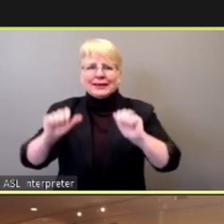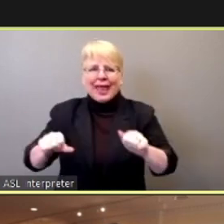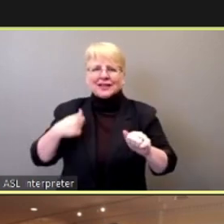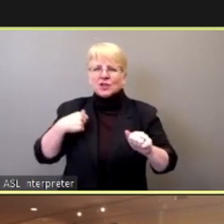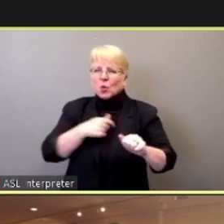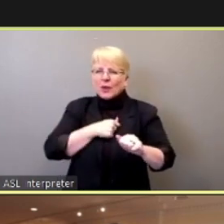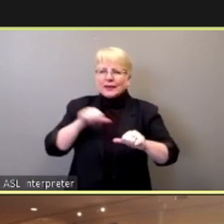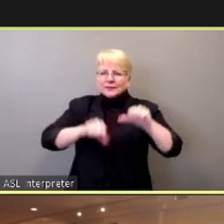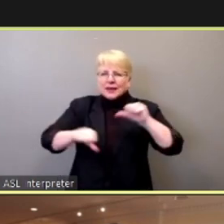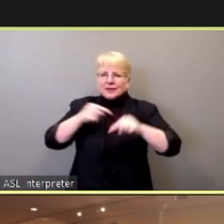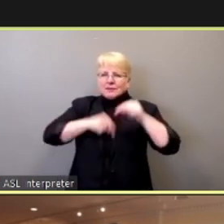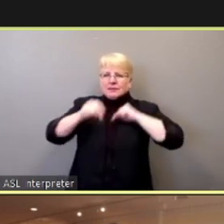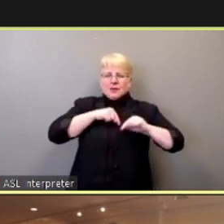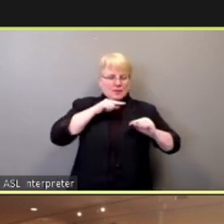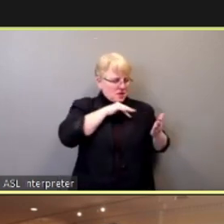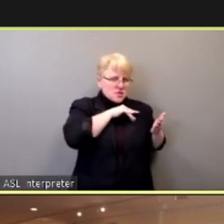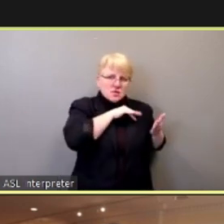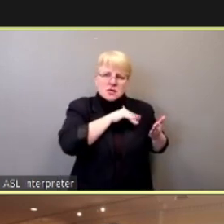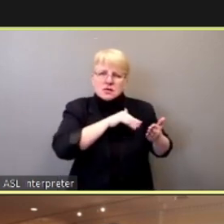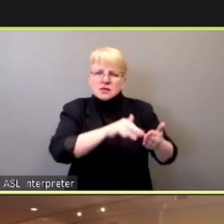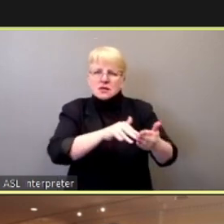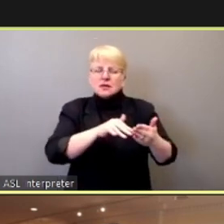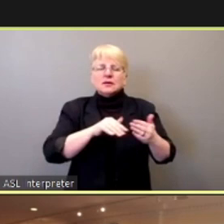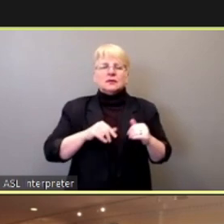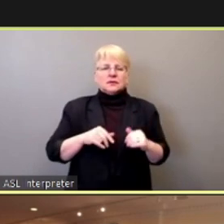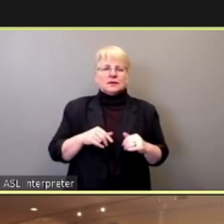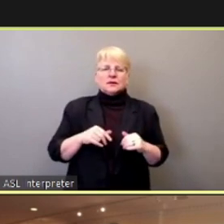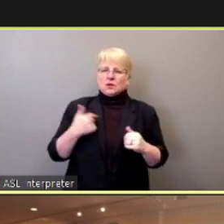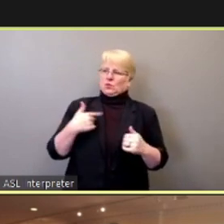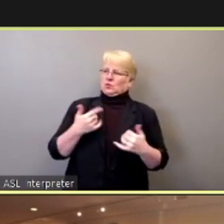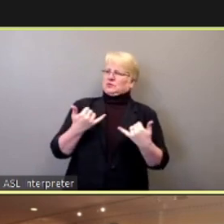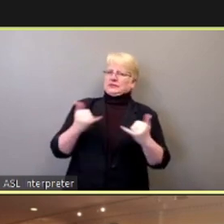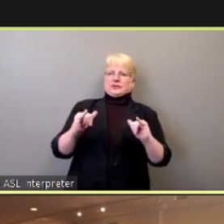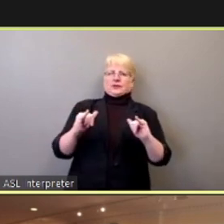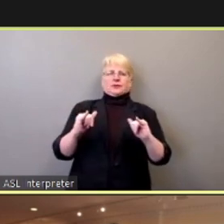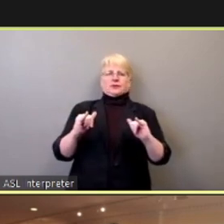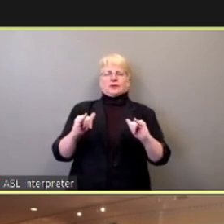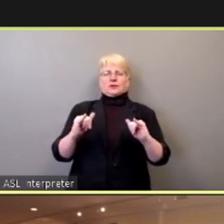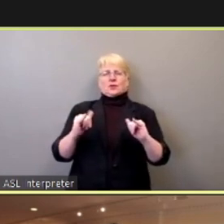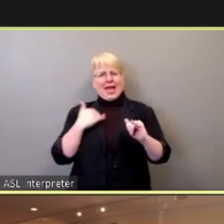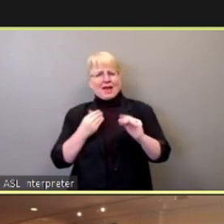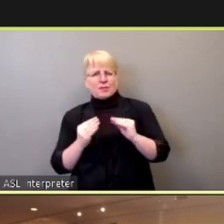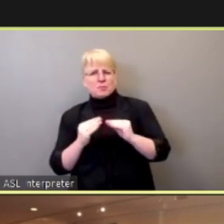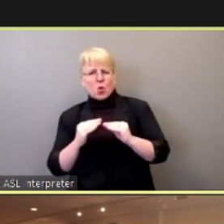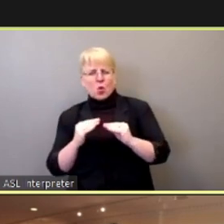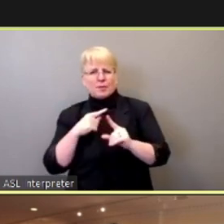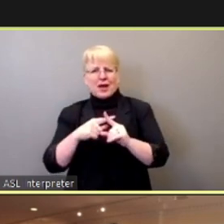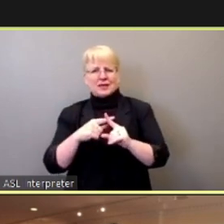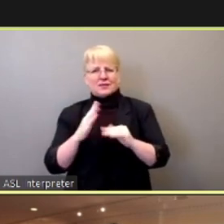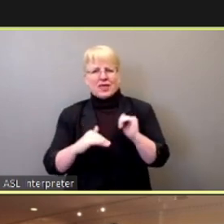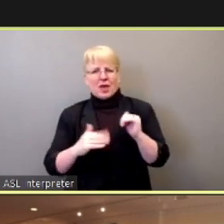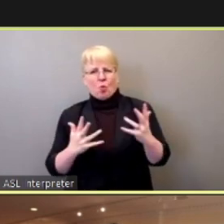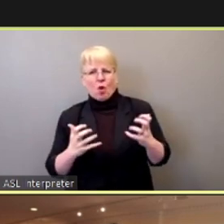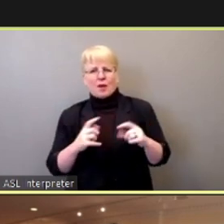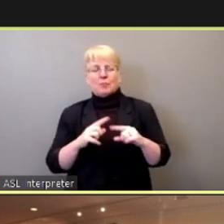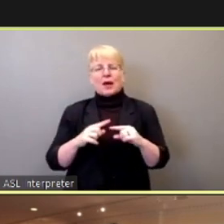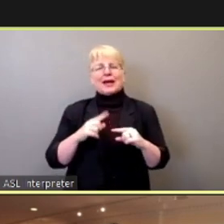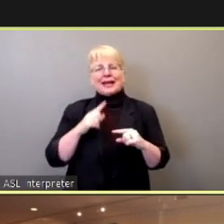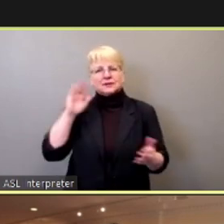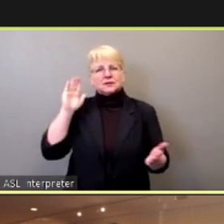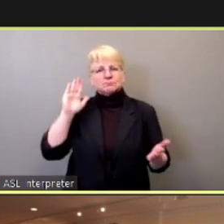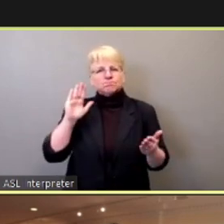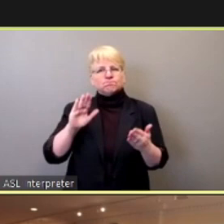new information. Cases are coming down nicely. We're still above where we want to be. Just again, that reminder to